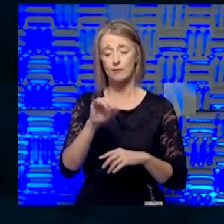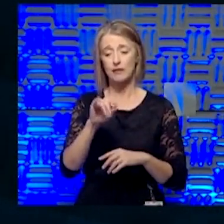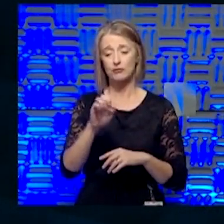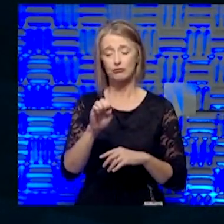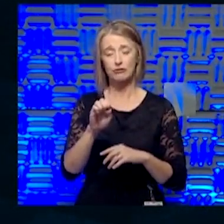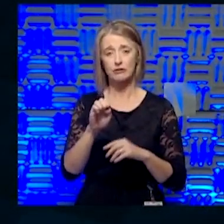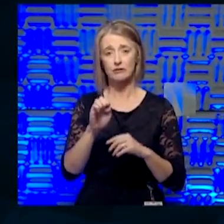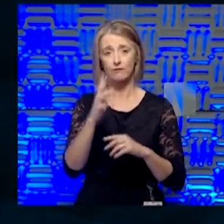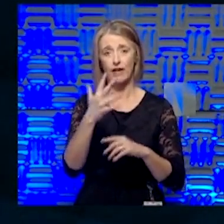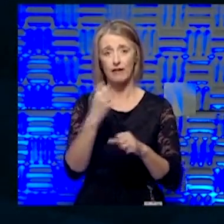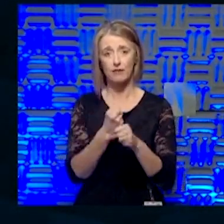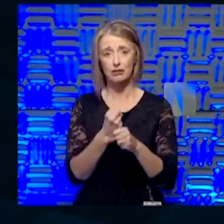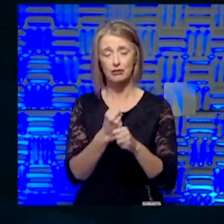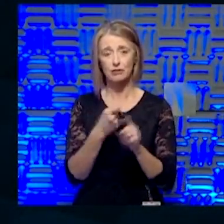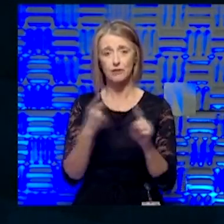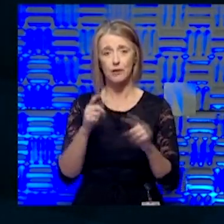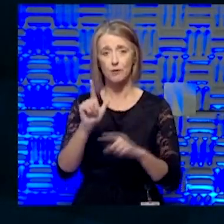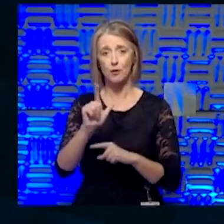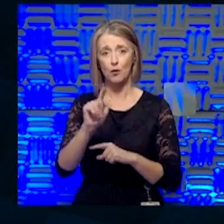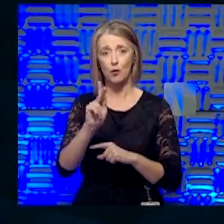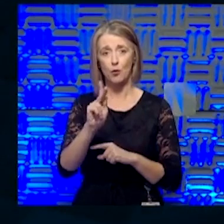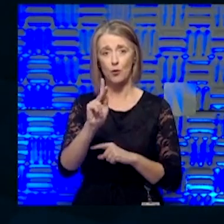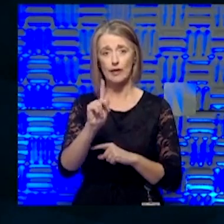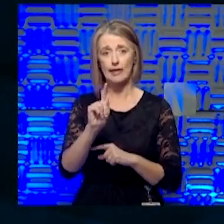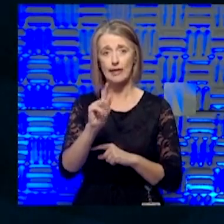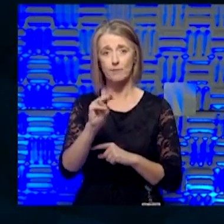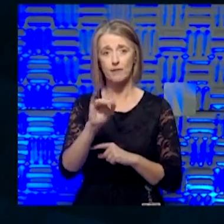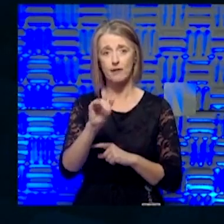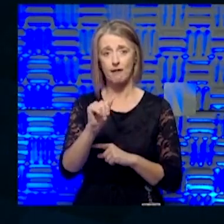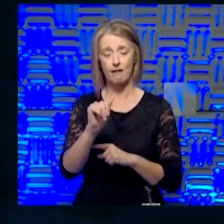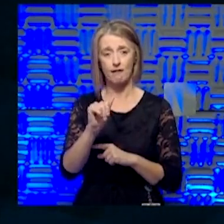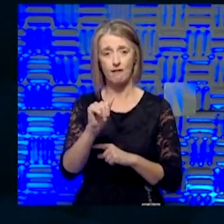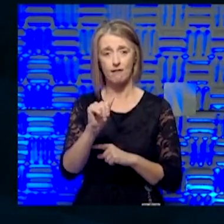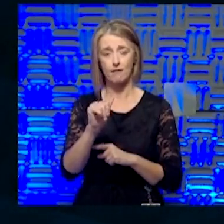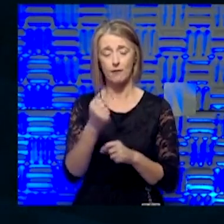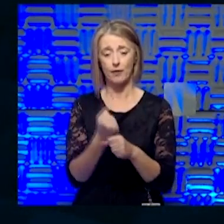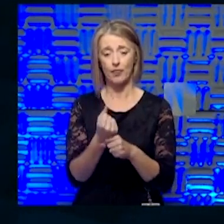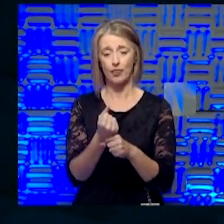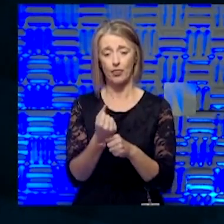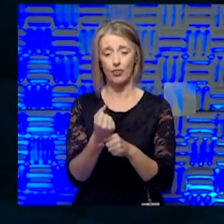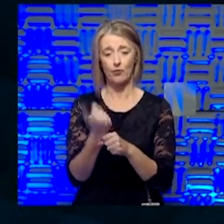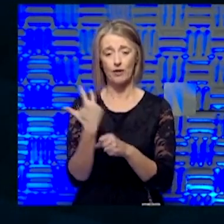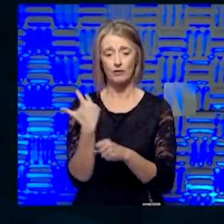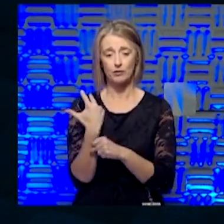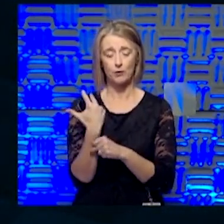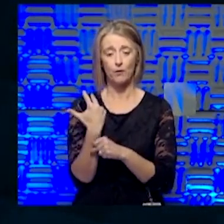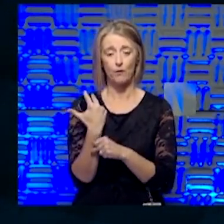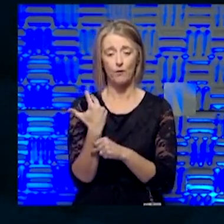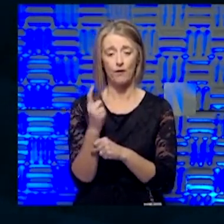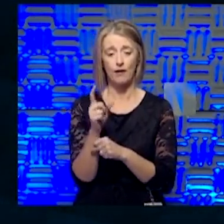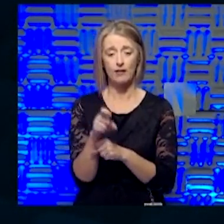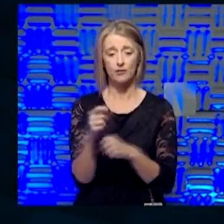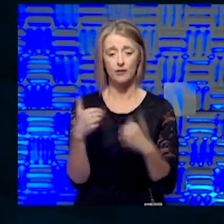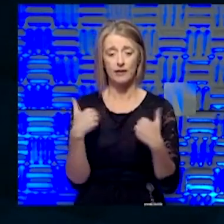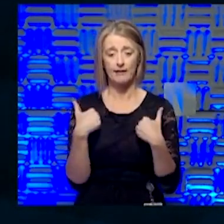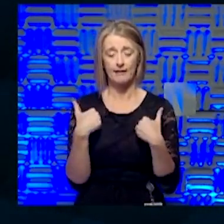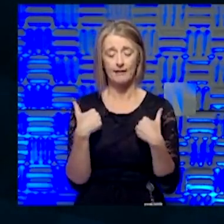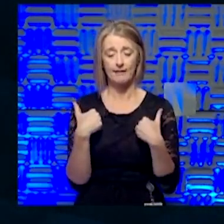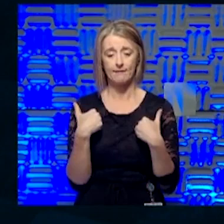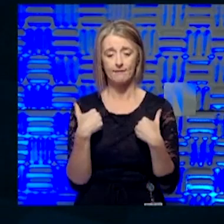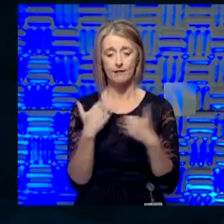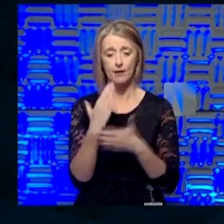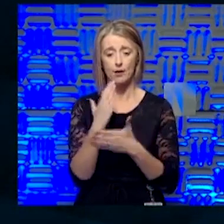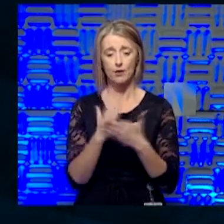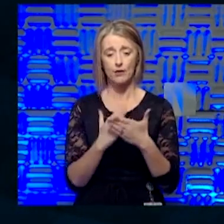years from that. 3 years ago, he had to have part